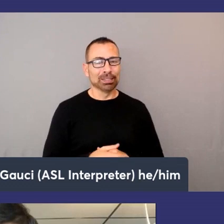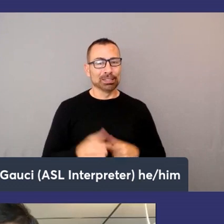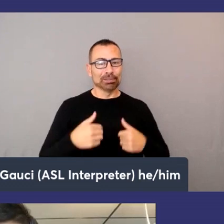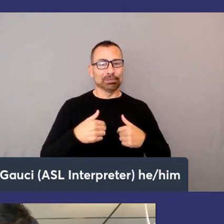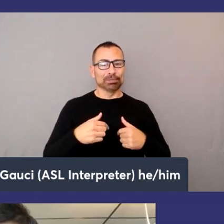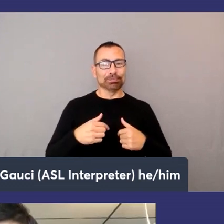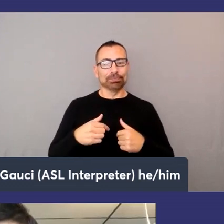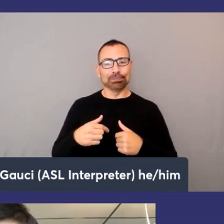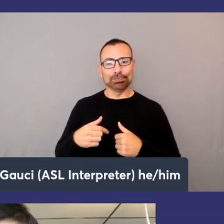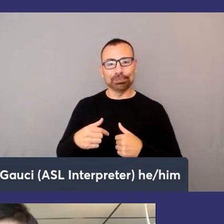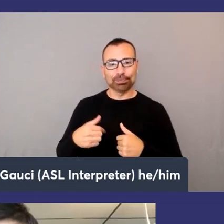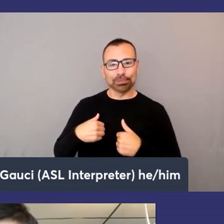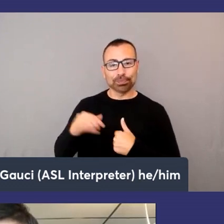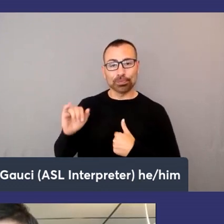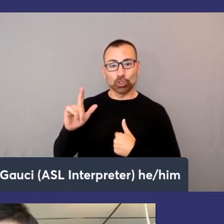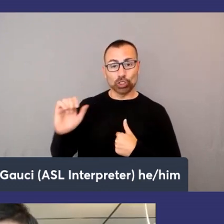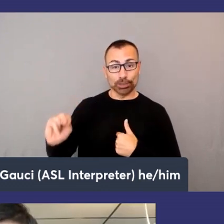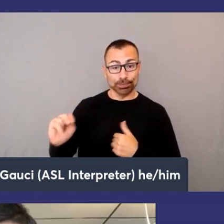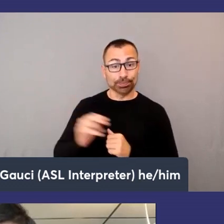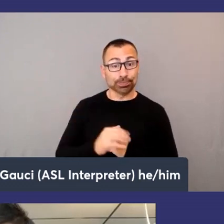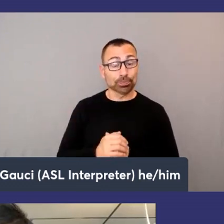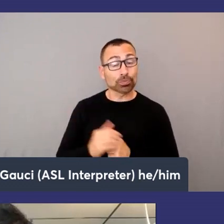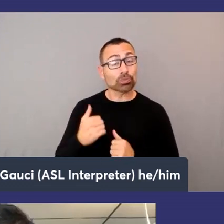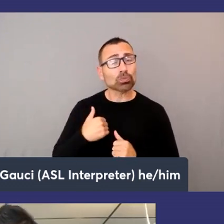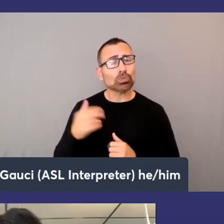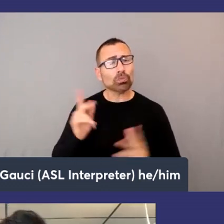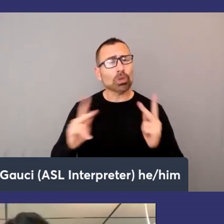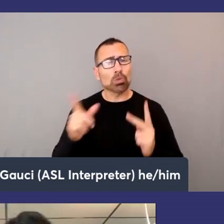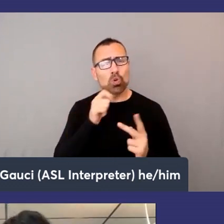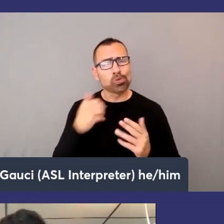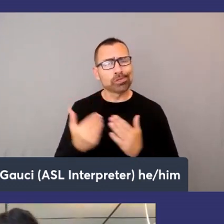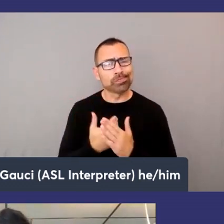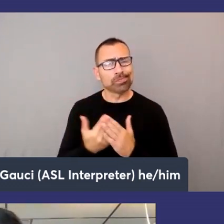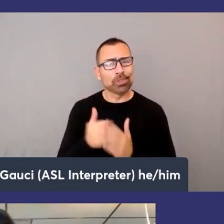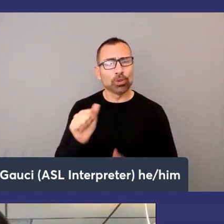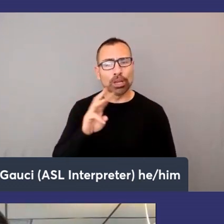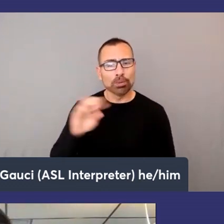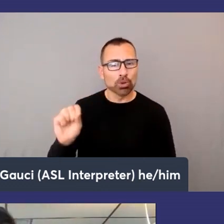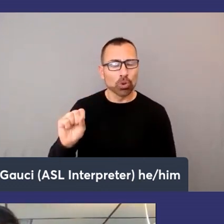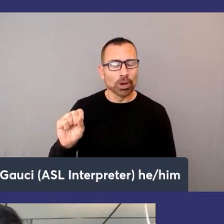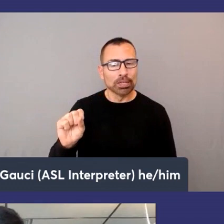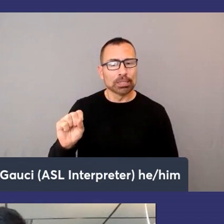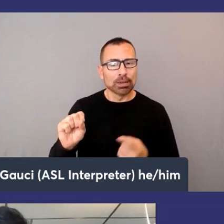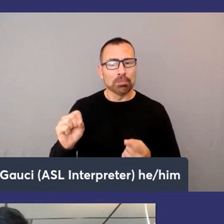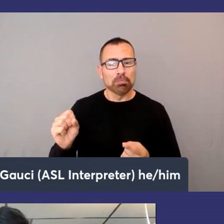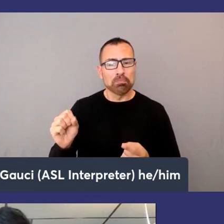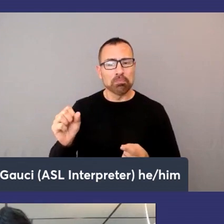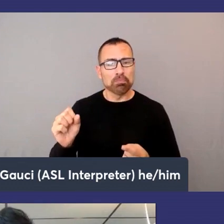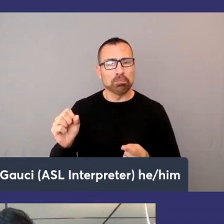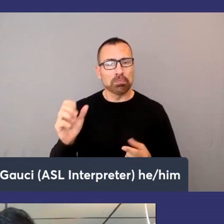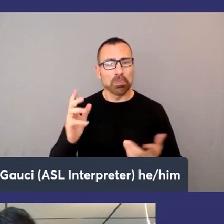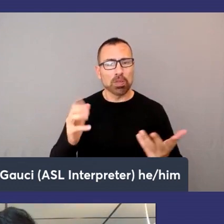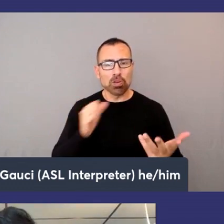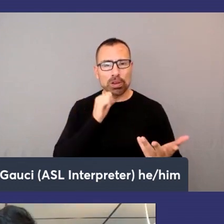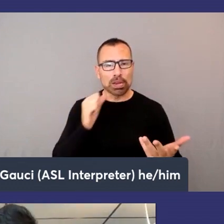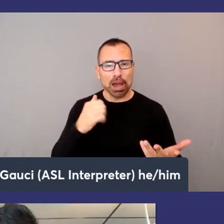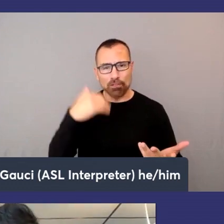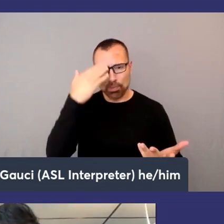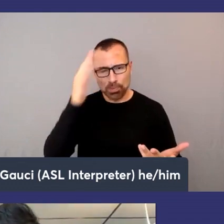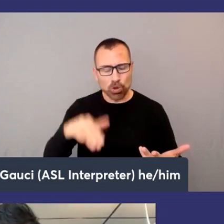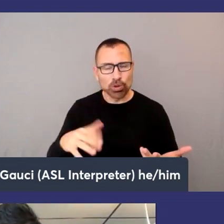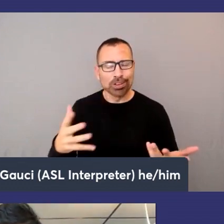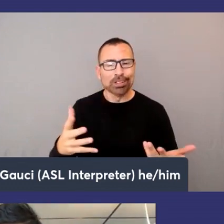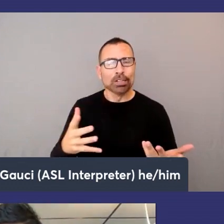the demo, I think that we've got people who are brand new to AWS. So the folks who maybe aren't familiar with AWS, can you just give a brief overview of what CloudFormation